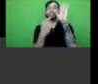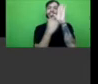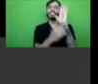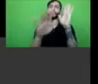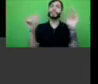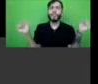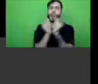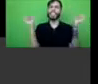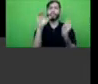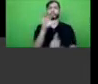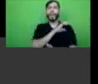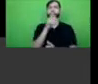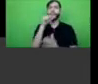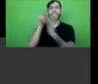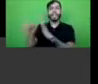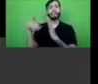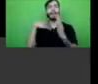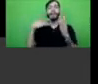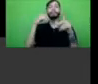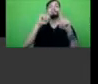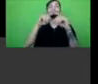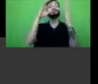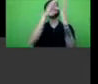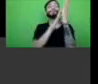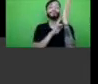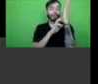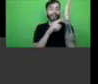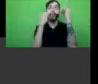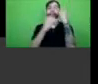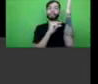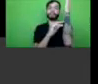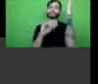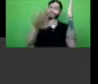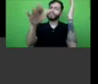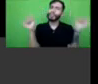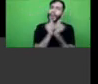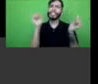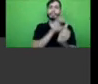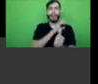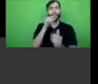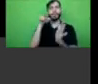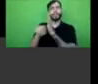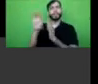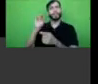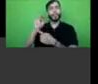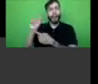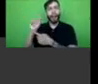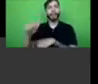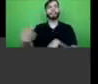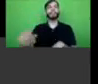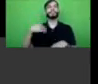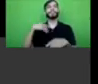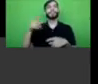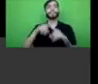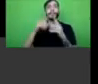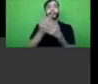People have also posted a picture of houseplants where the plants are named "Arrest the cops